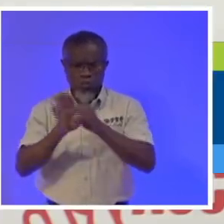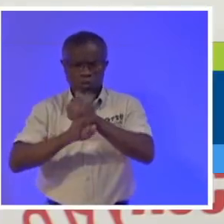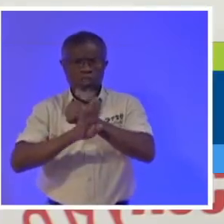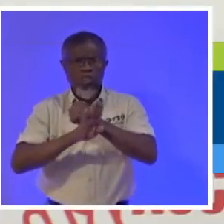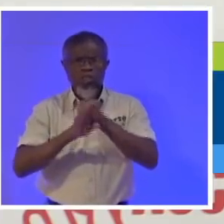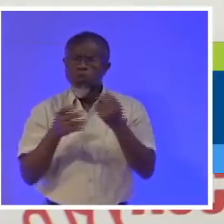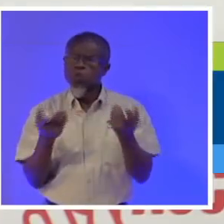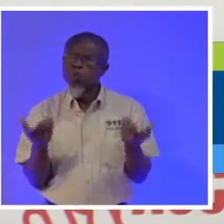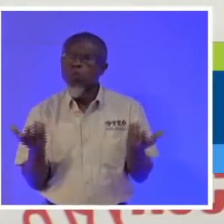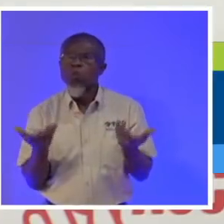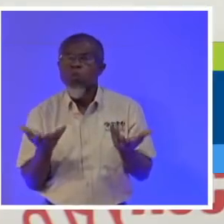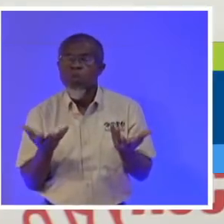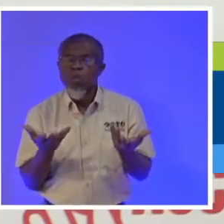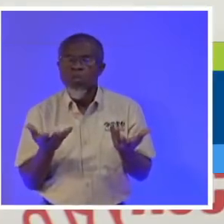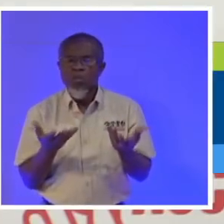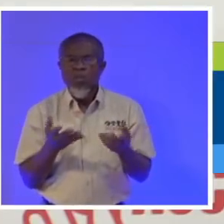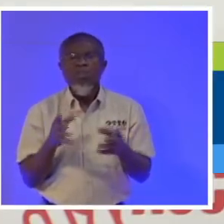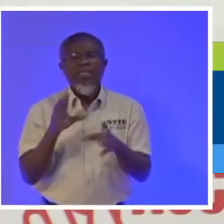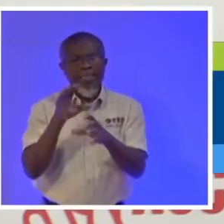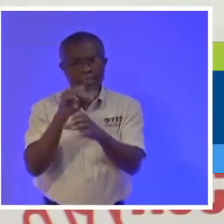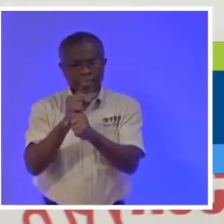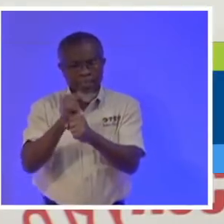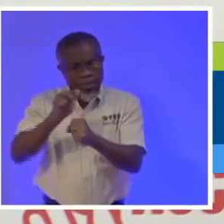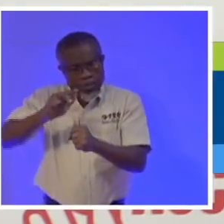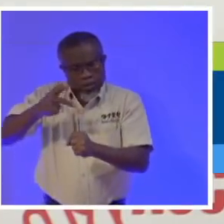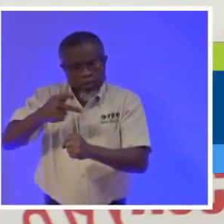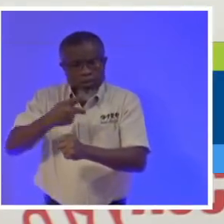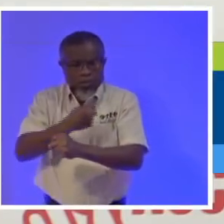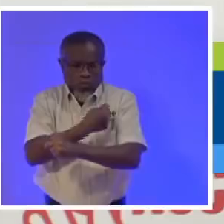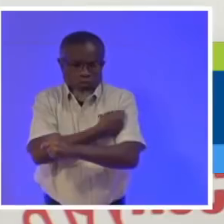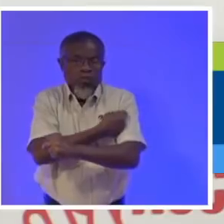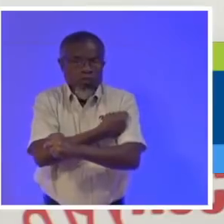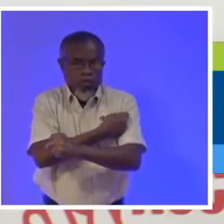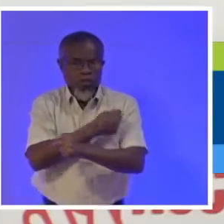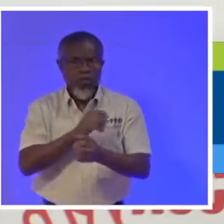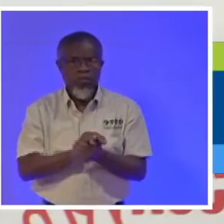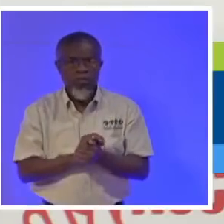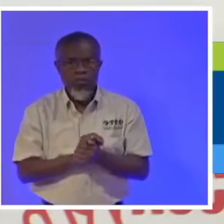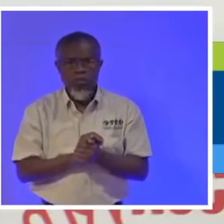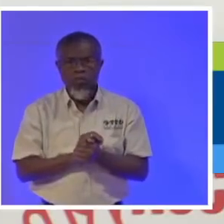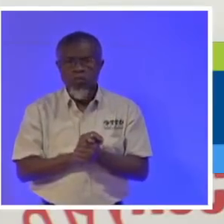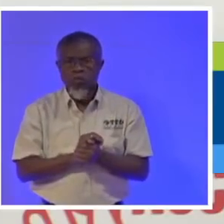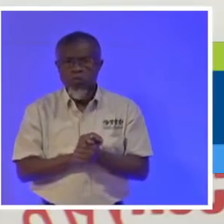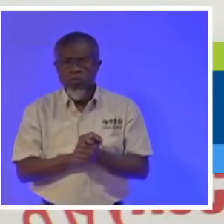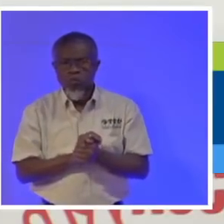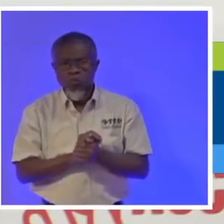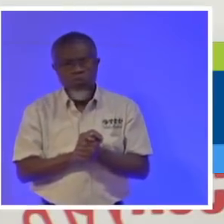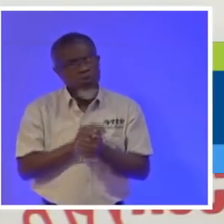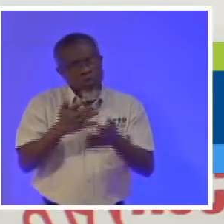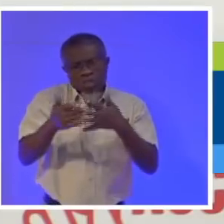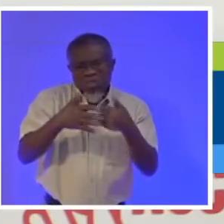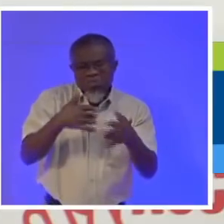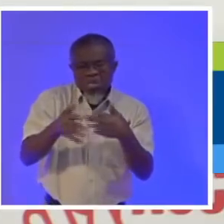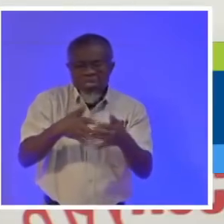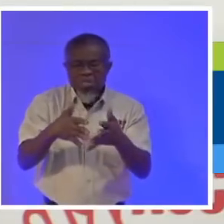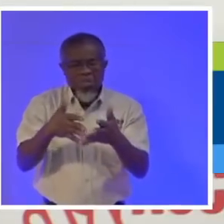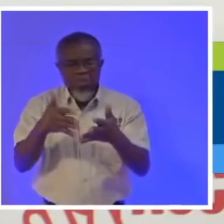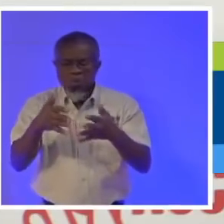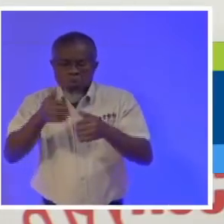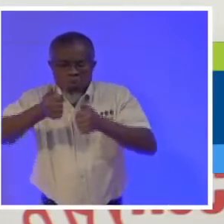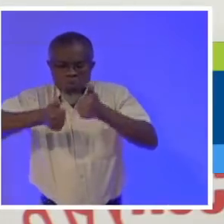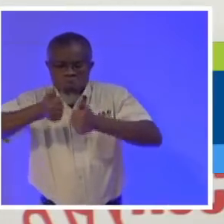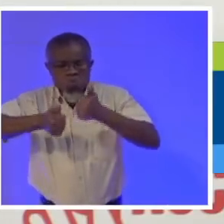full vaccination, whether it is with the mRNA, whether it is with the killed virus, the whole virus,